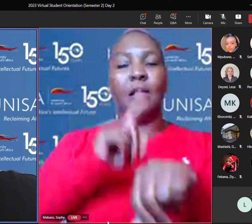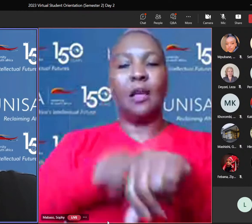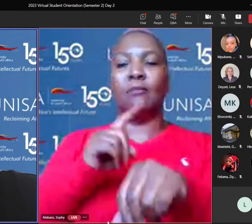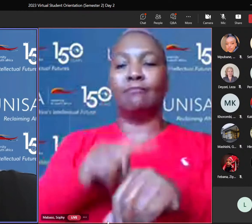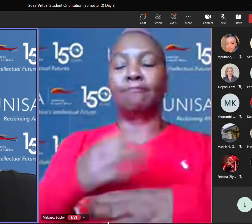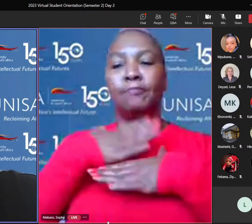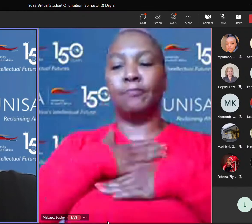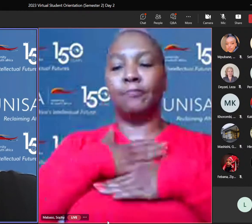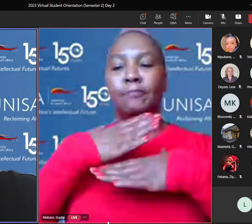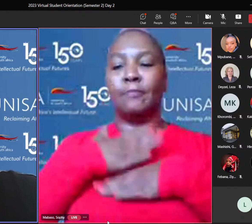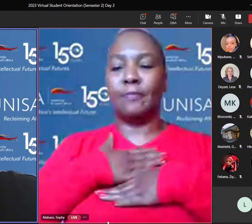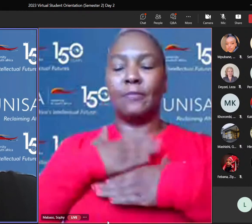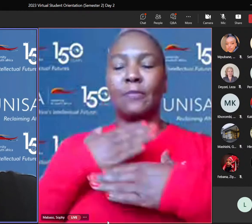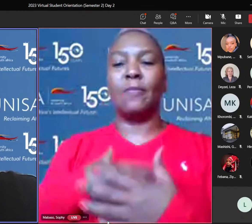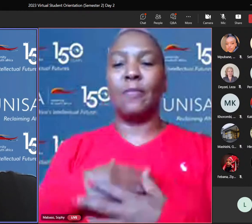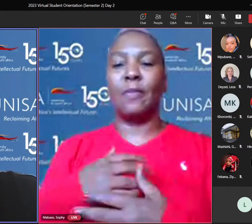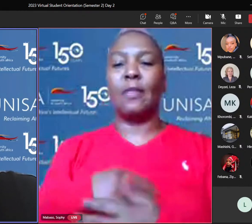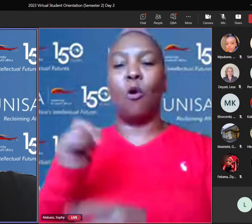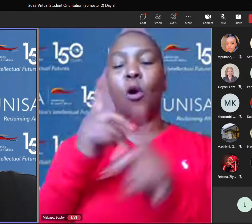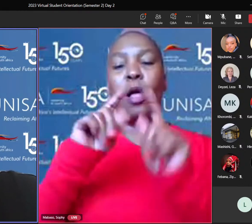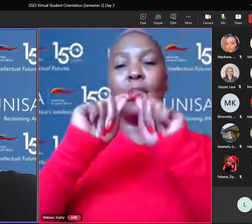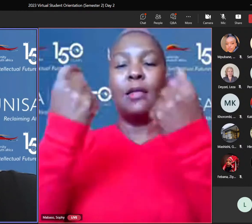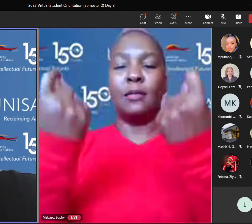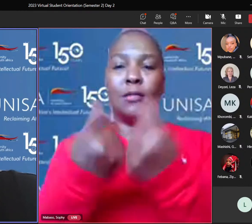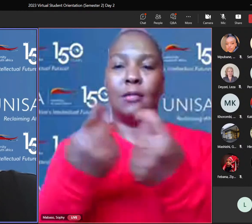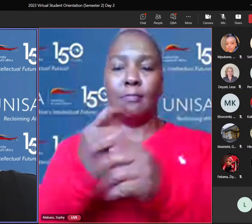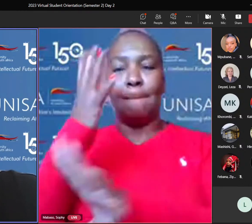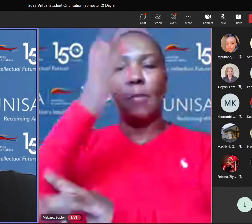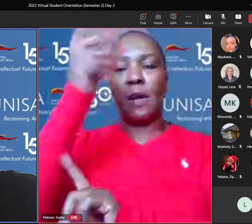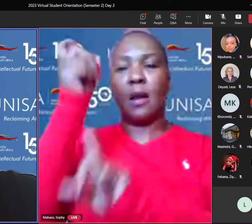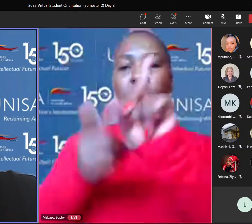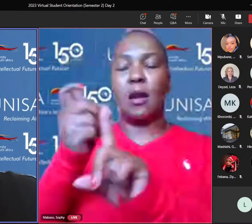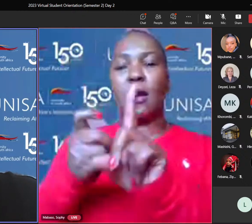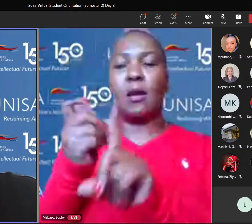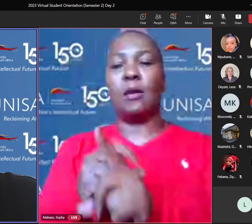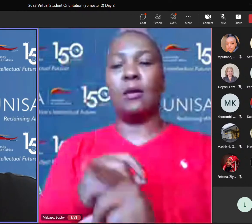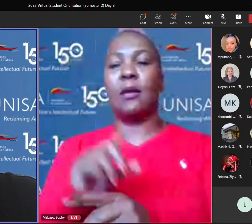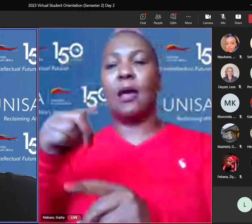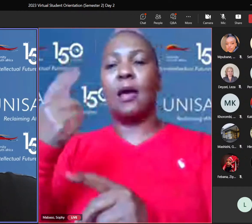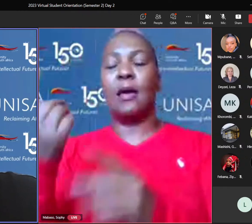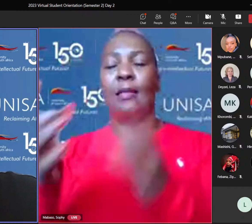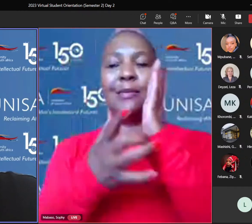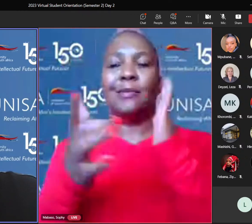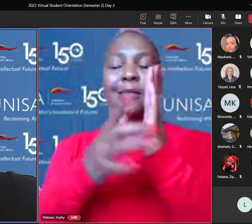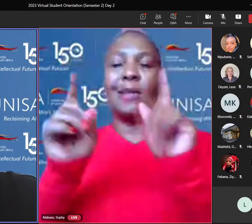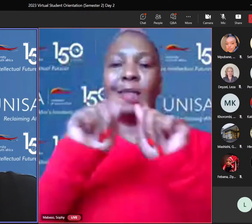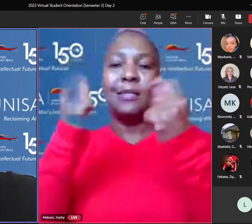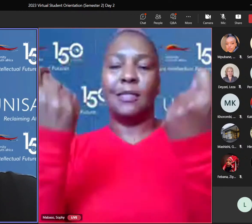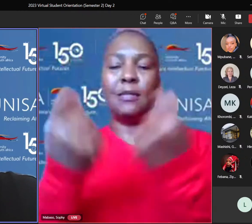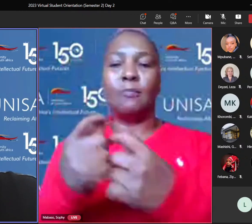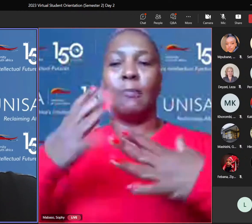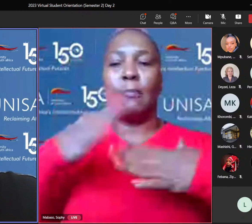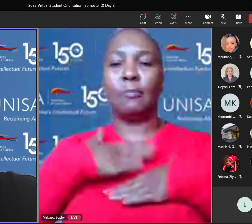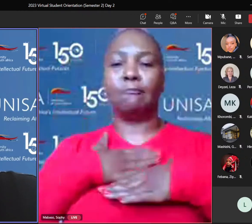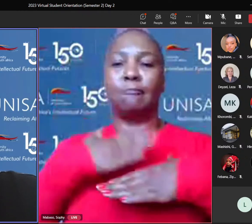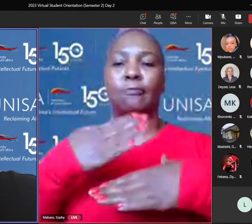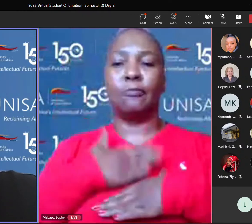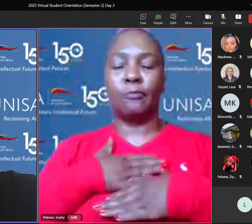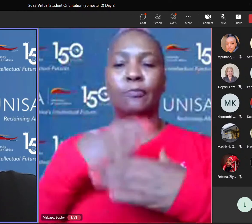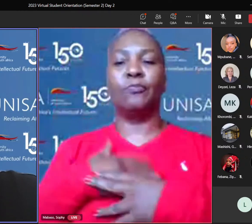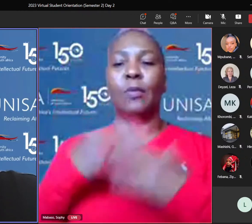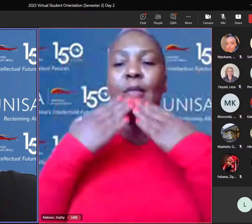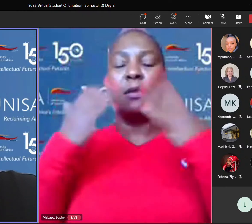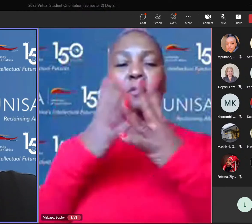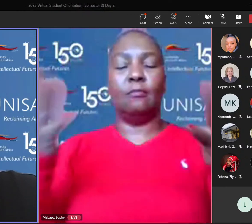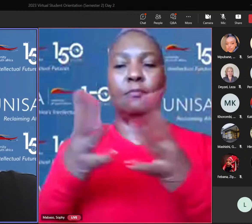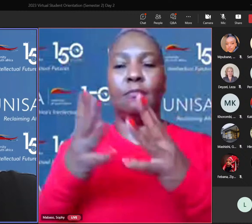that, Sophie, and the rest of the team and all the presenters, Godfrey and the technical team in the background, really appreciate it. Thank you so much,